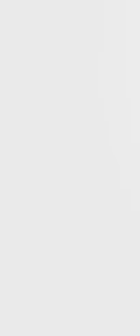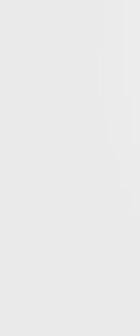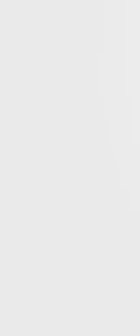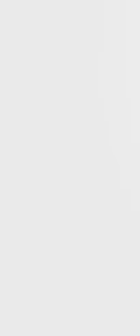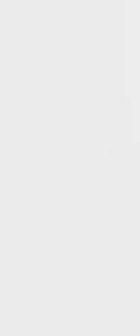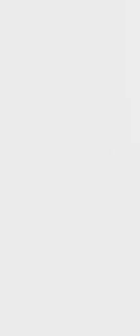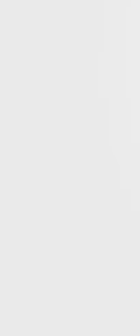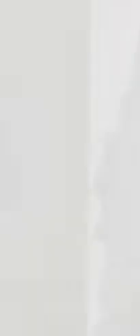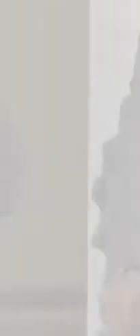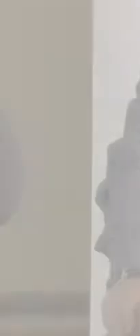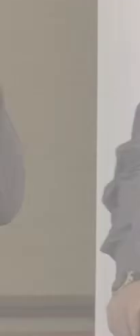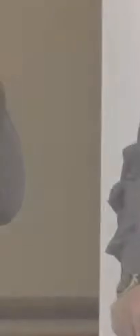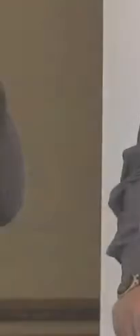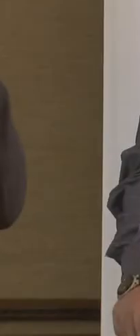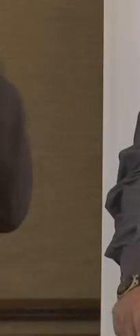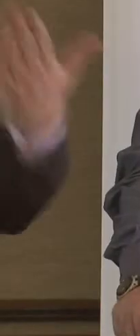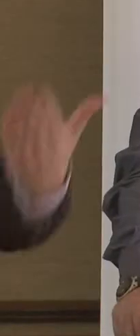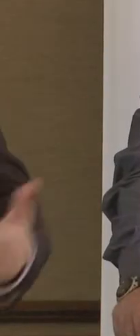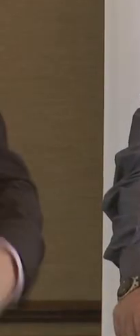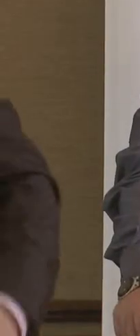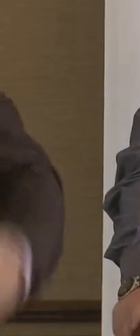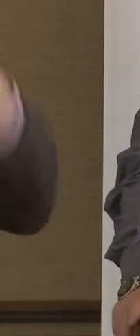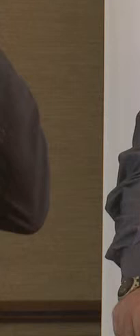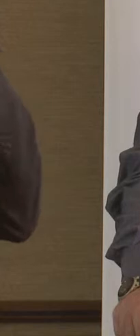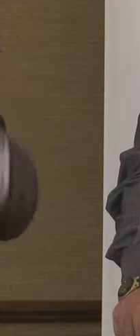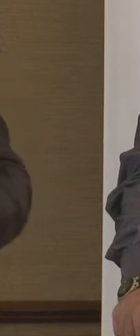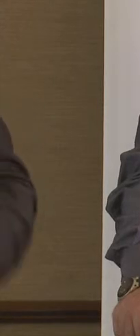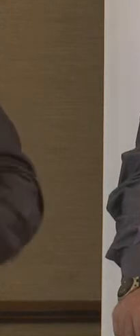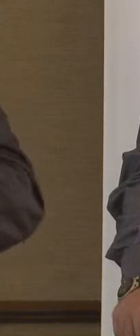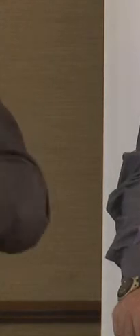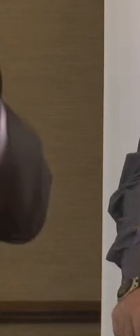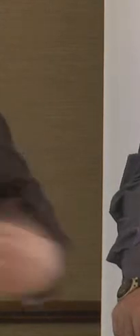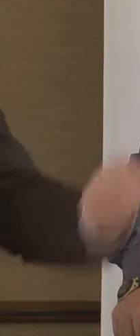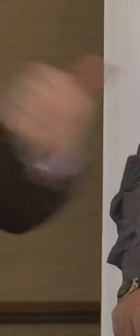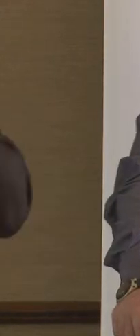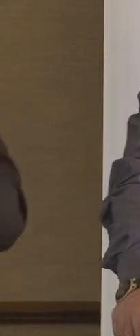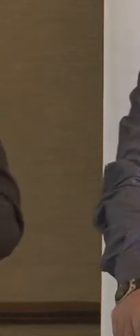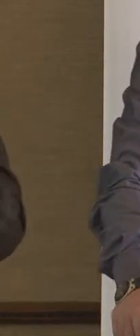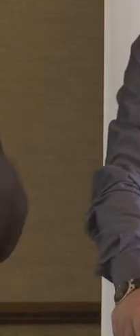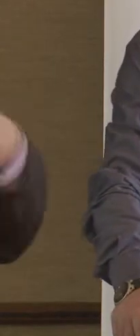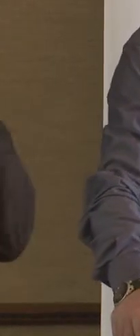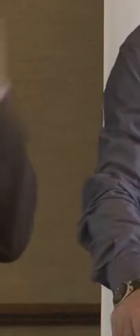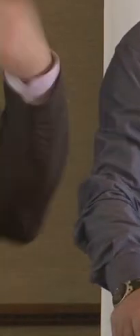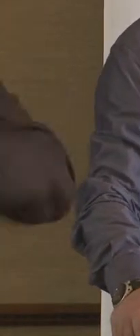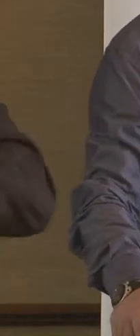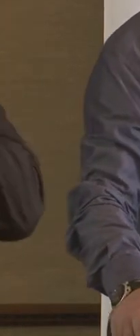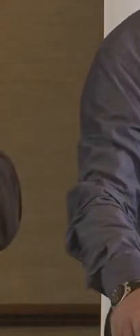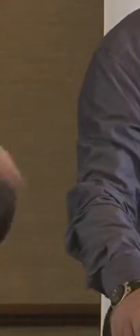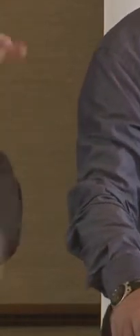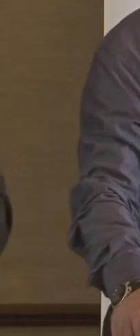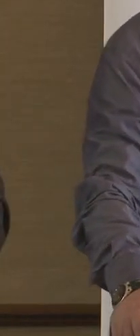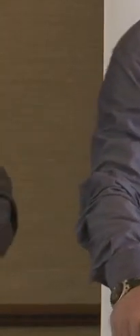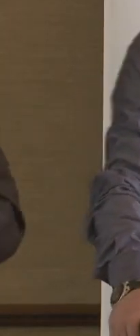Thank you and good morning ladies and gentlemen. I'm delighted to be here today with you this morning